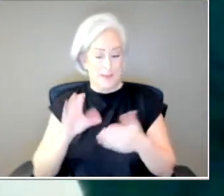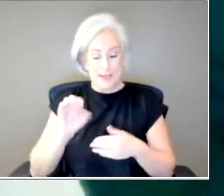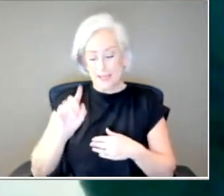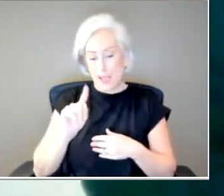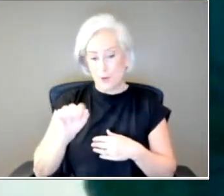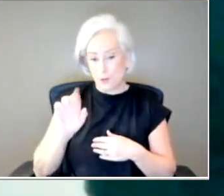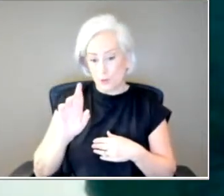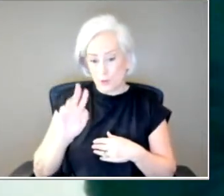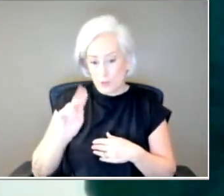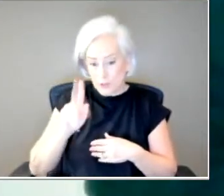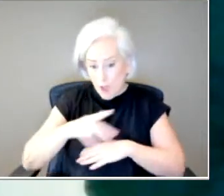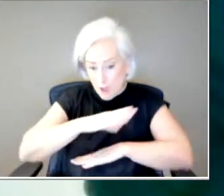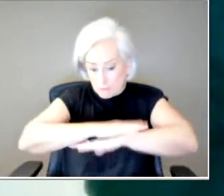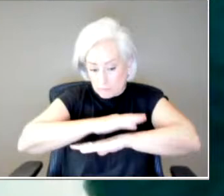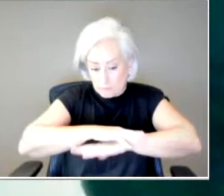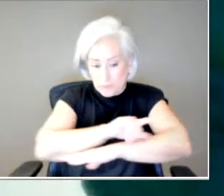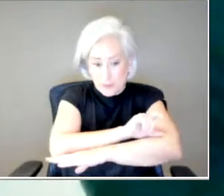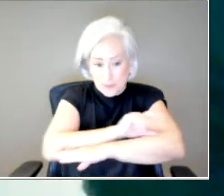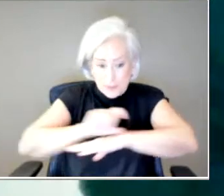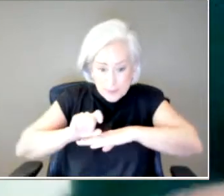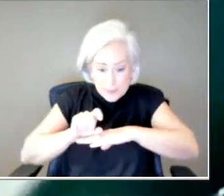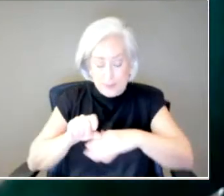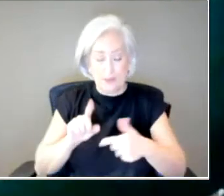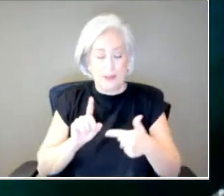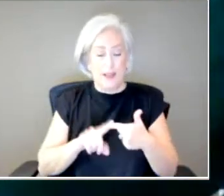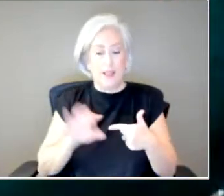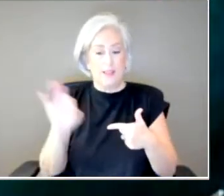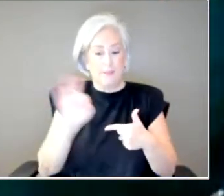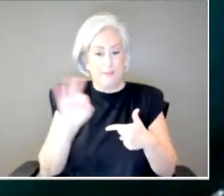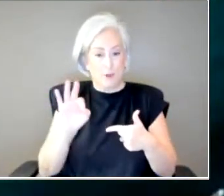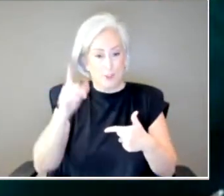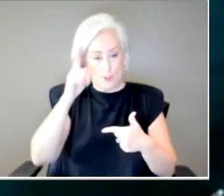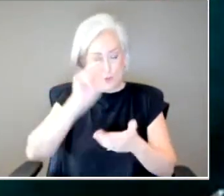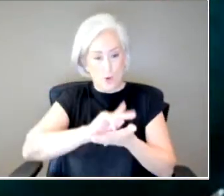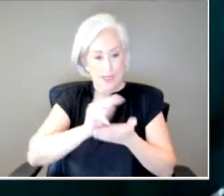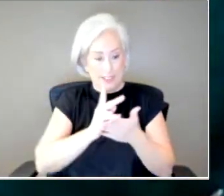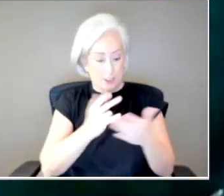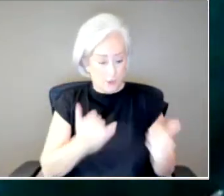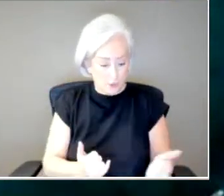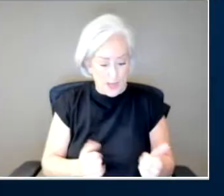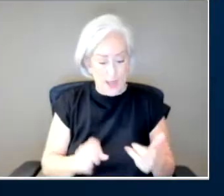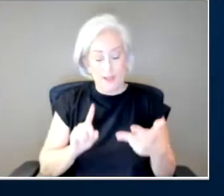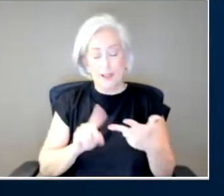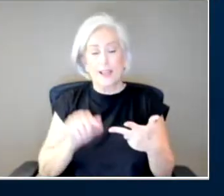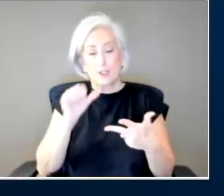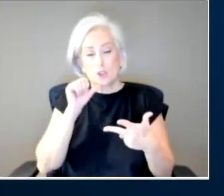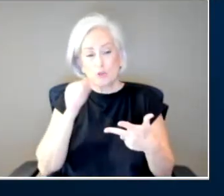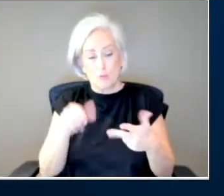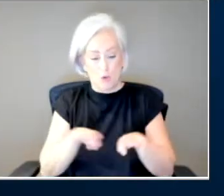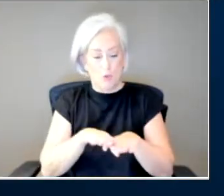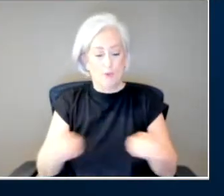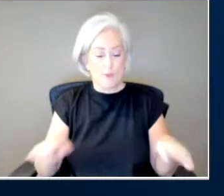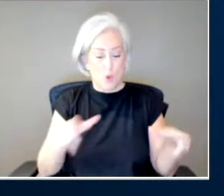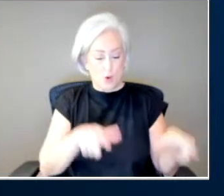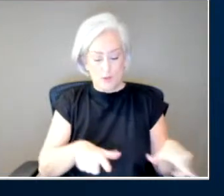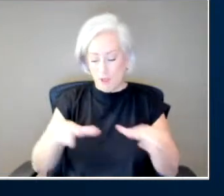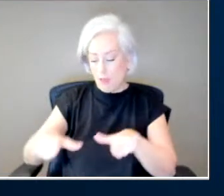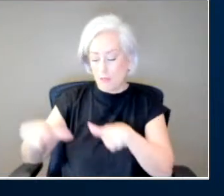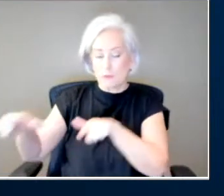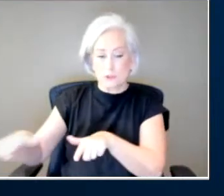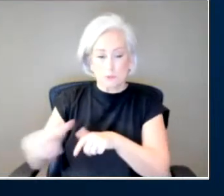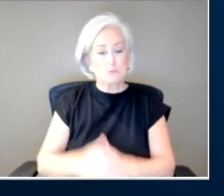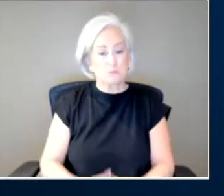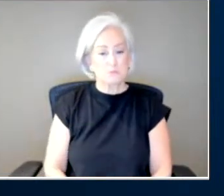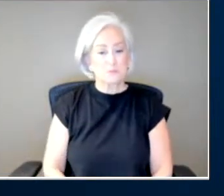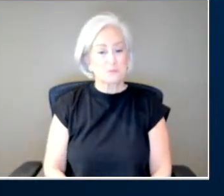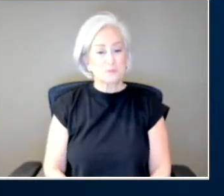the furniture for the kitchen today, and then we do floor tiles tomorrow. Yeah. So that she